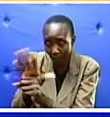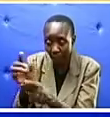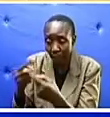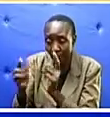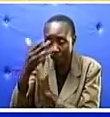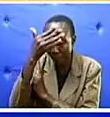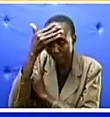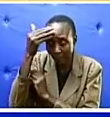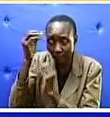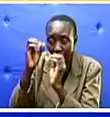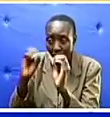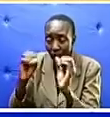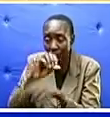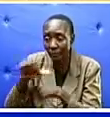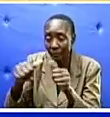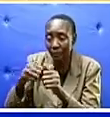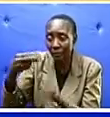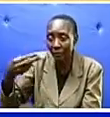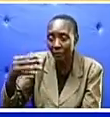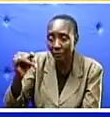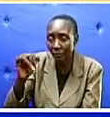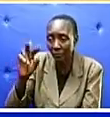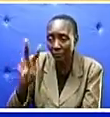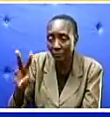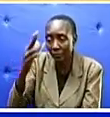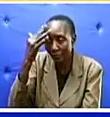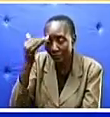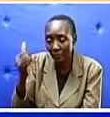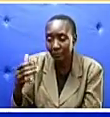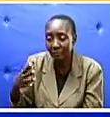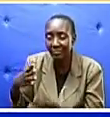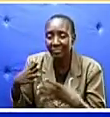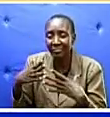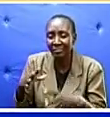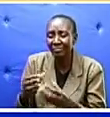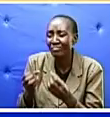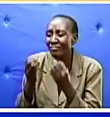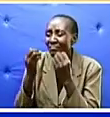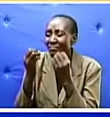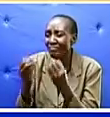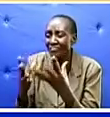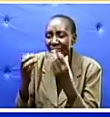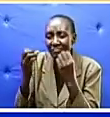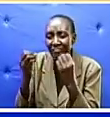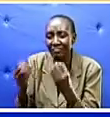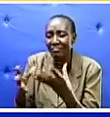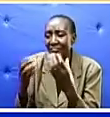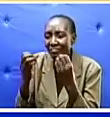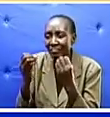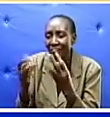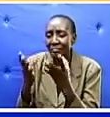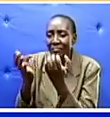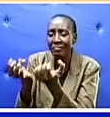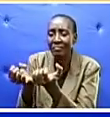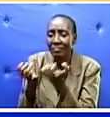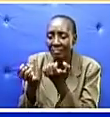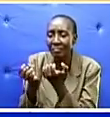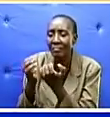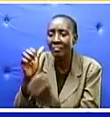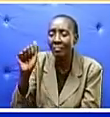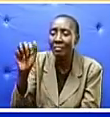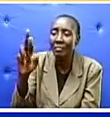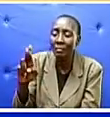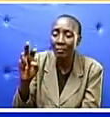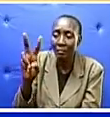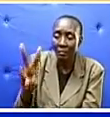about HIV, because there are so many innocent people that are depending on these ARVs. Mm-hmm. Look